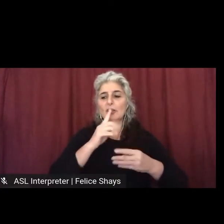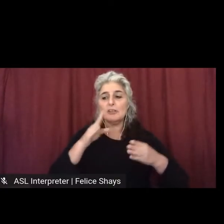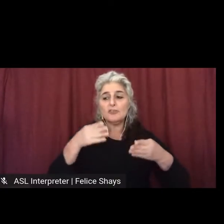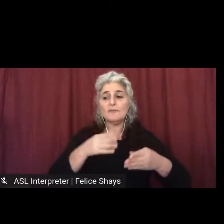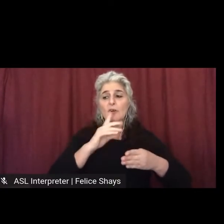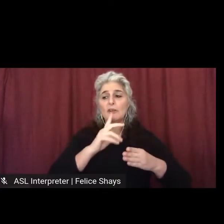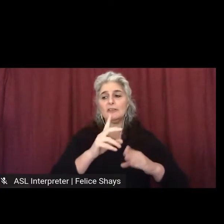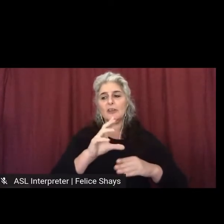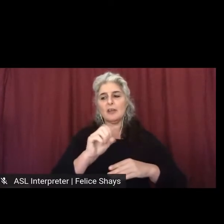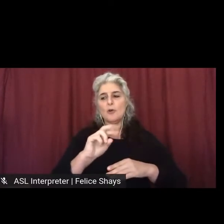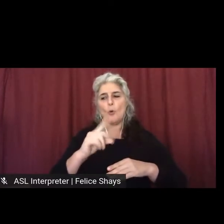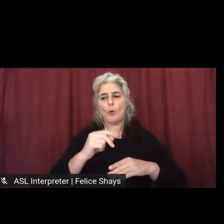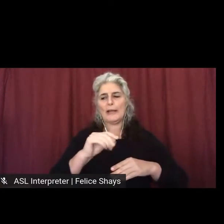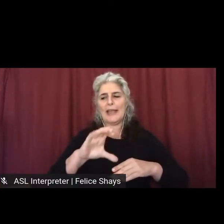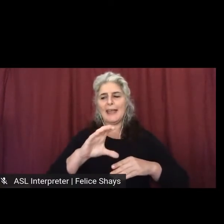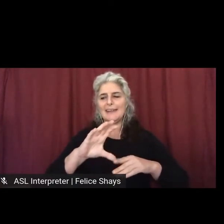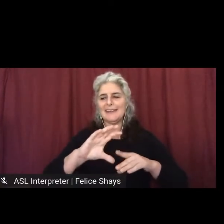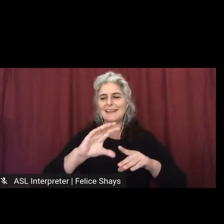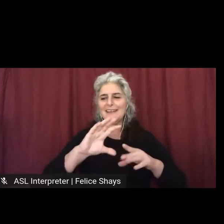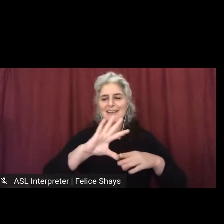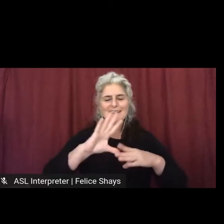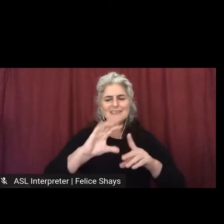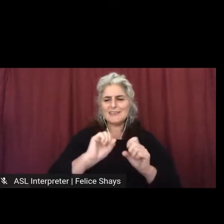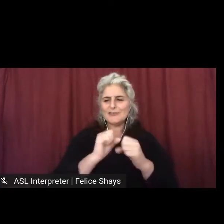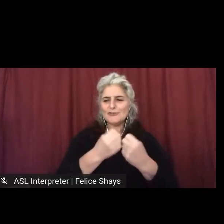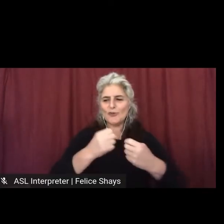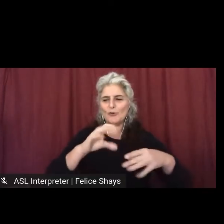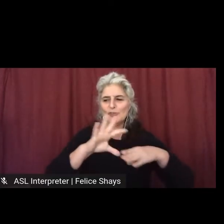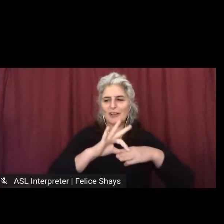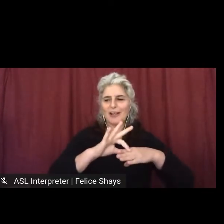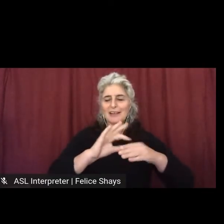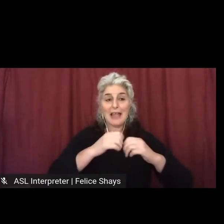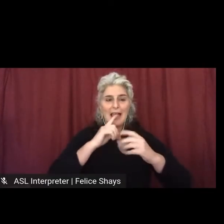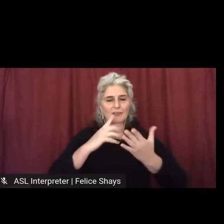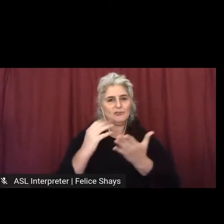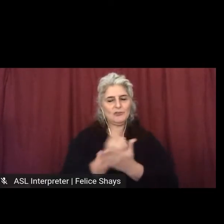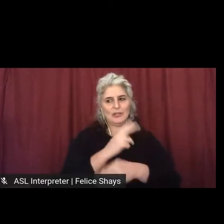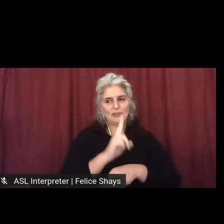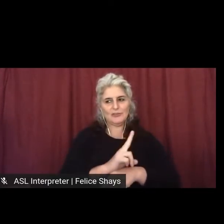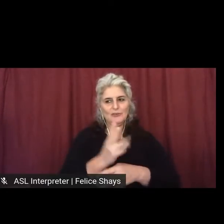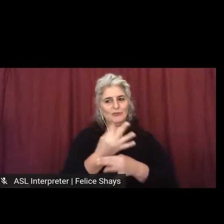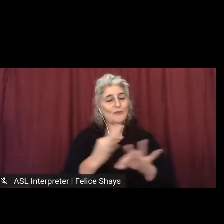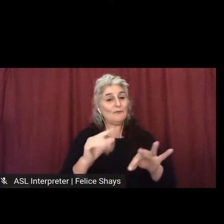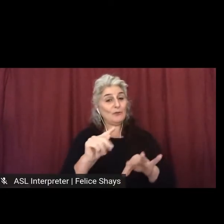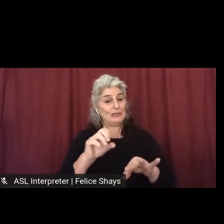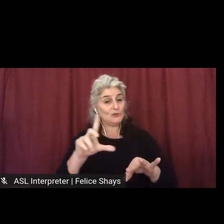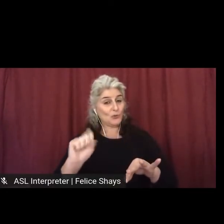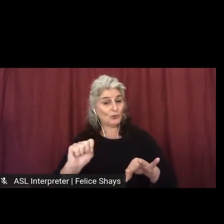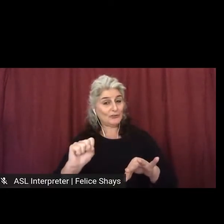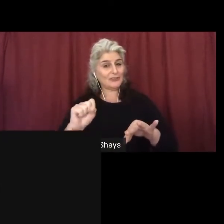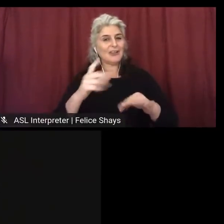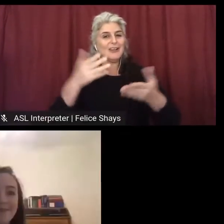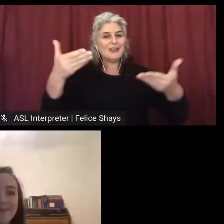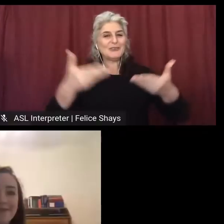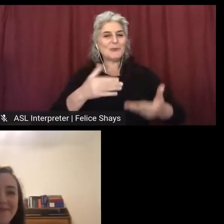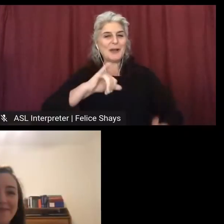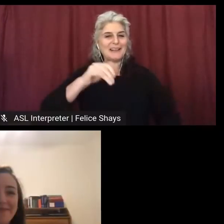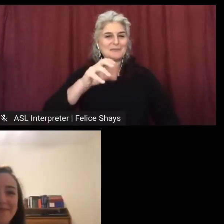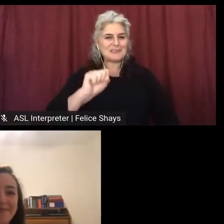particularly sharing how to analyze organic content with some free tools. Welcome, Jess. Where are